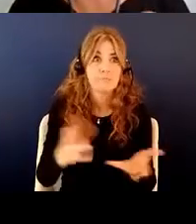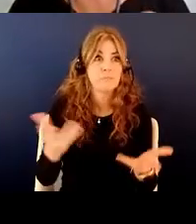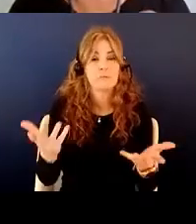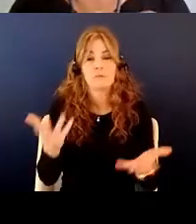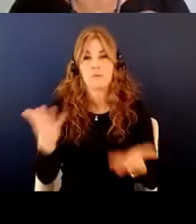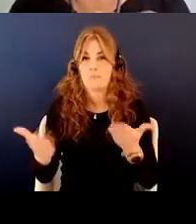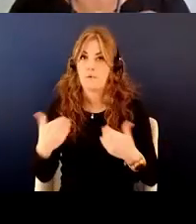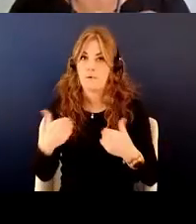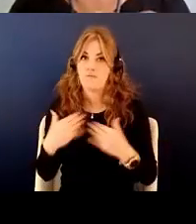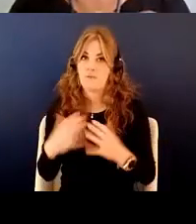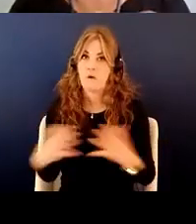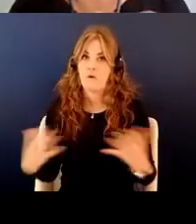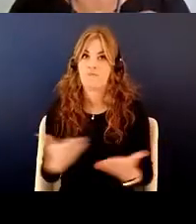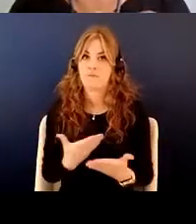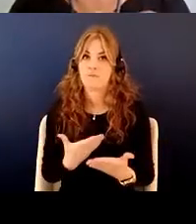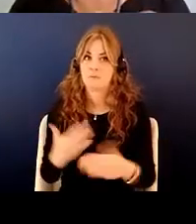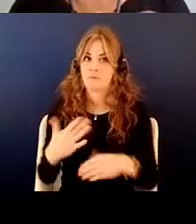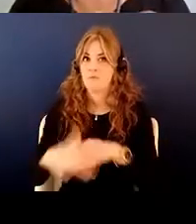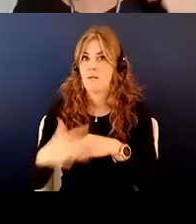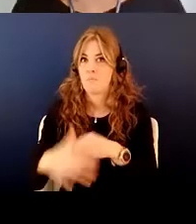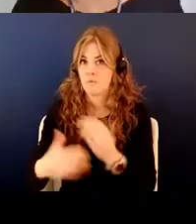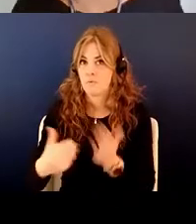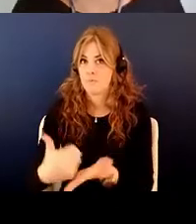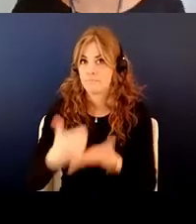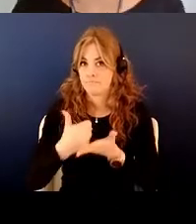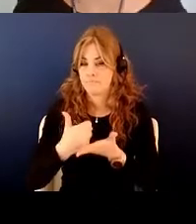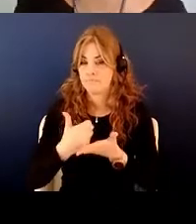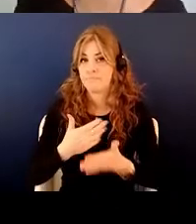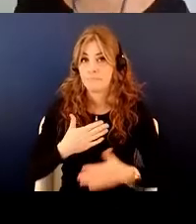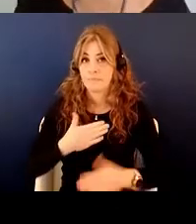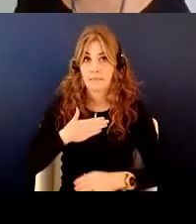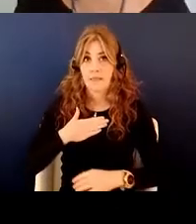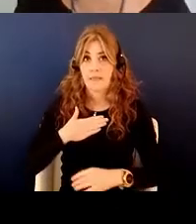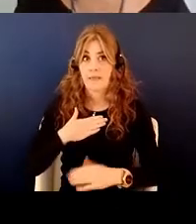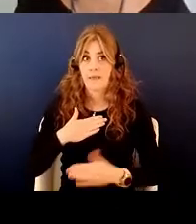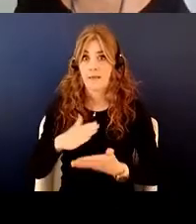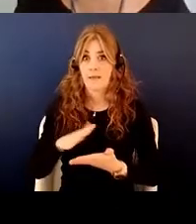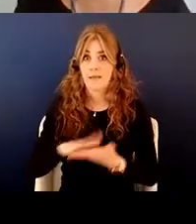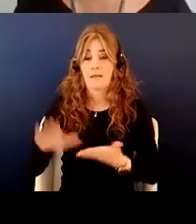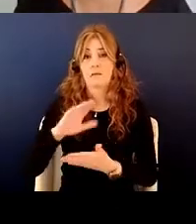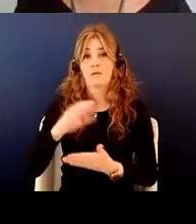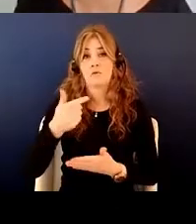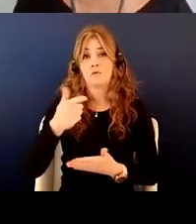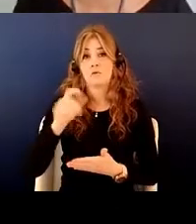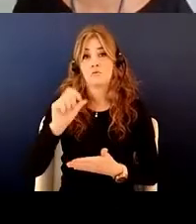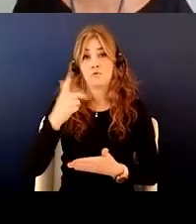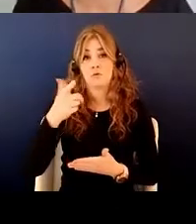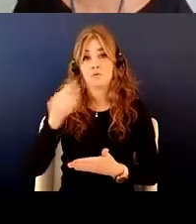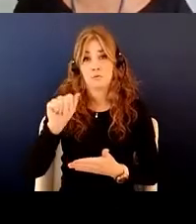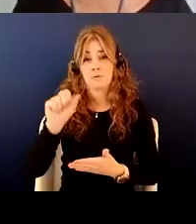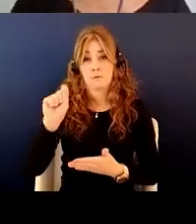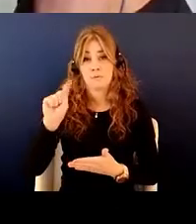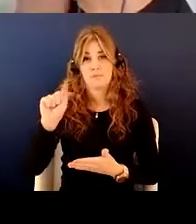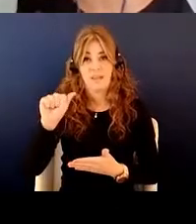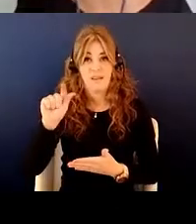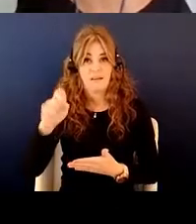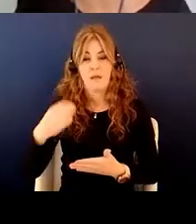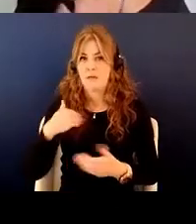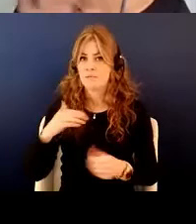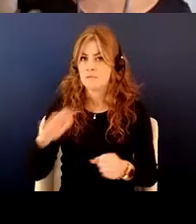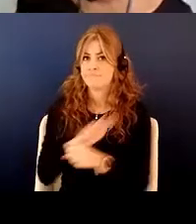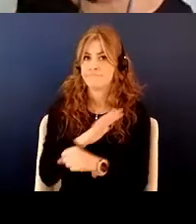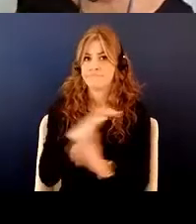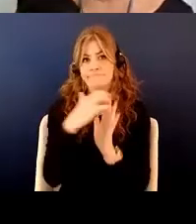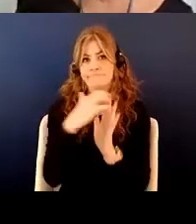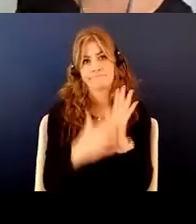a lot of resources around that. So for example, my own institution at Georgia State has a whole page